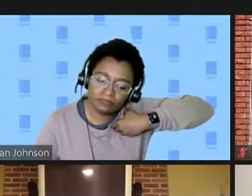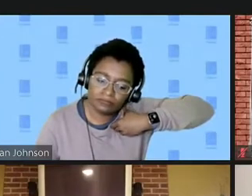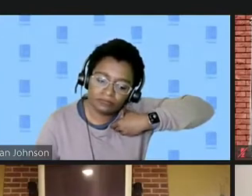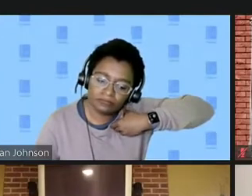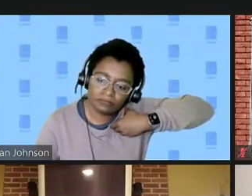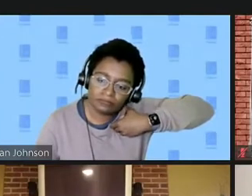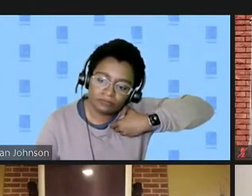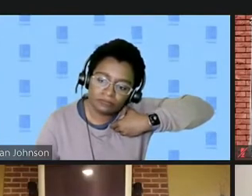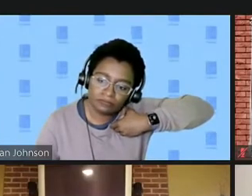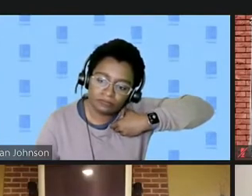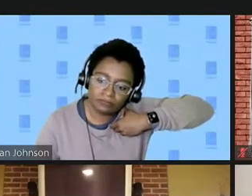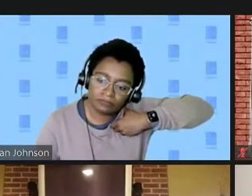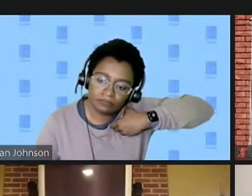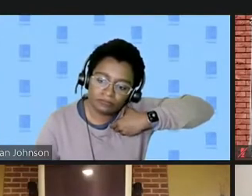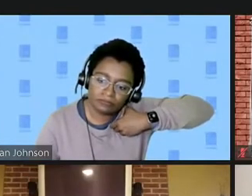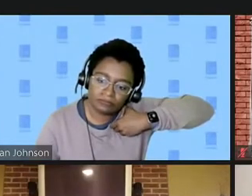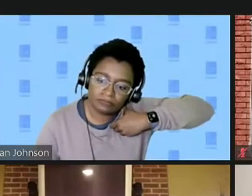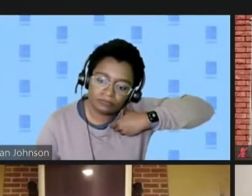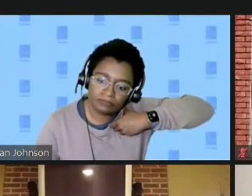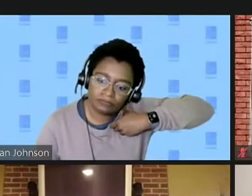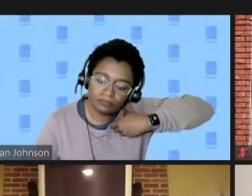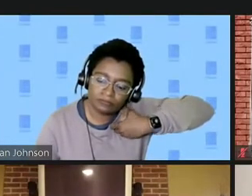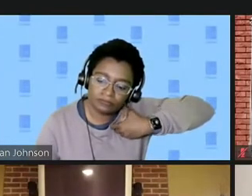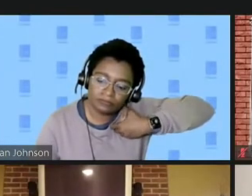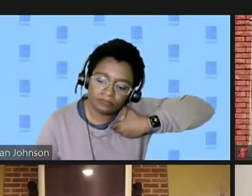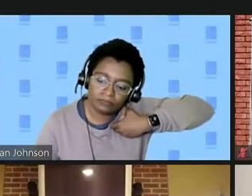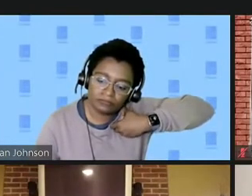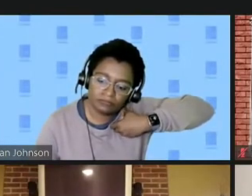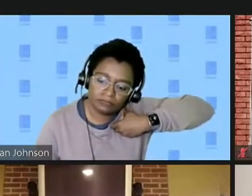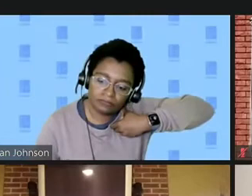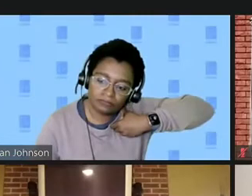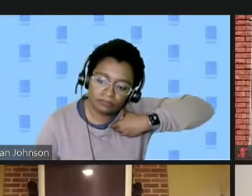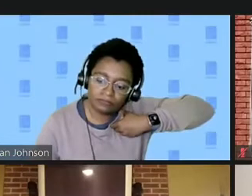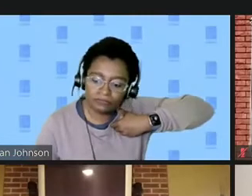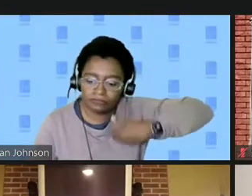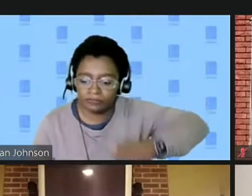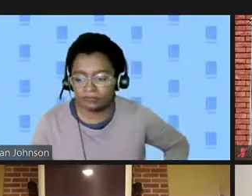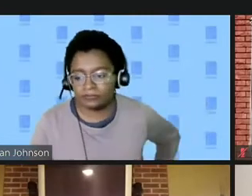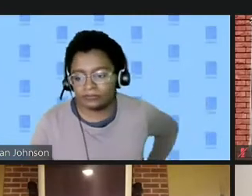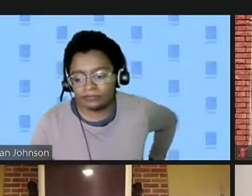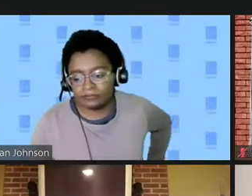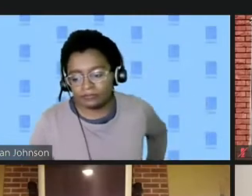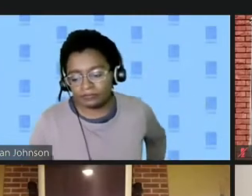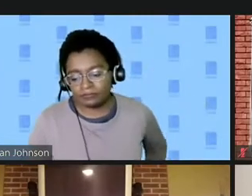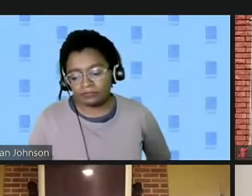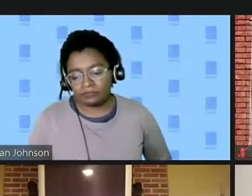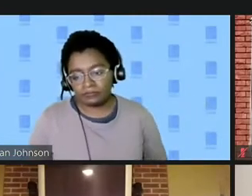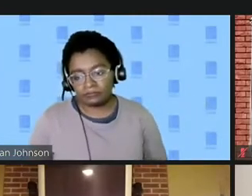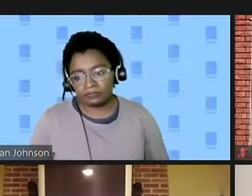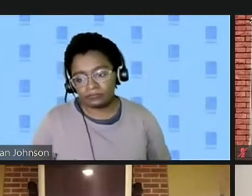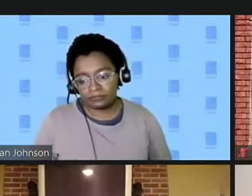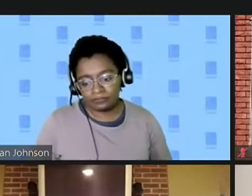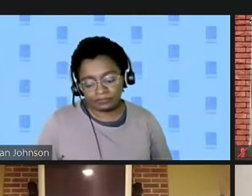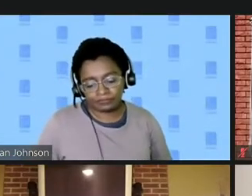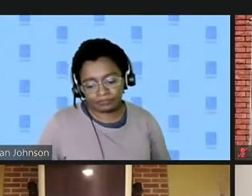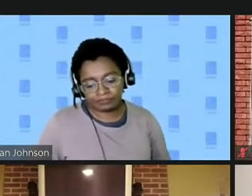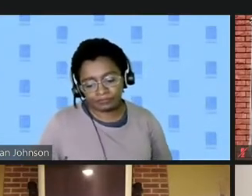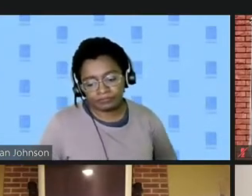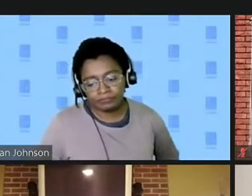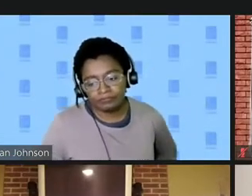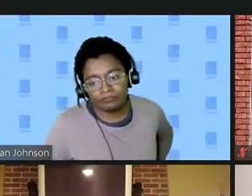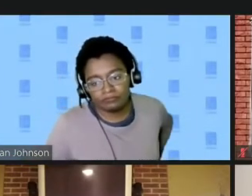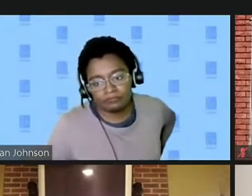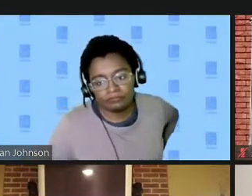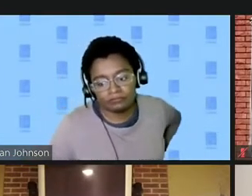they just send you a letter saying, hey, your kid qualifies for this program. Is it going to work similar to that? Yes, that's basically